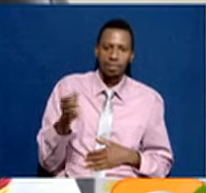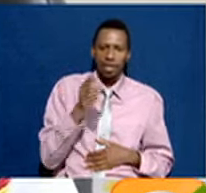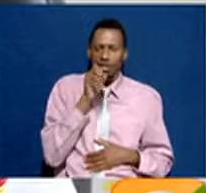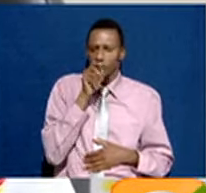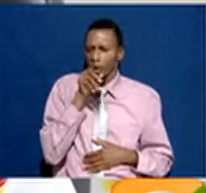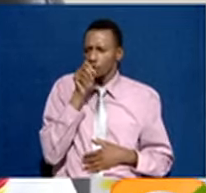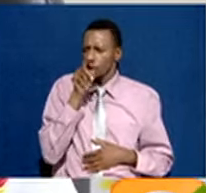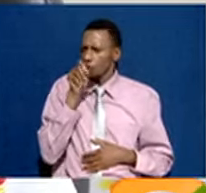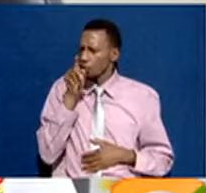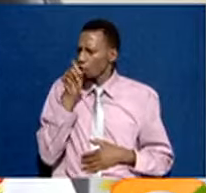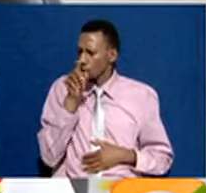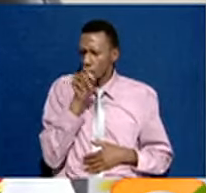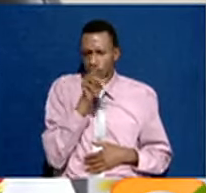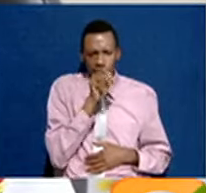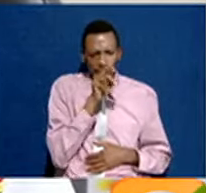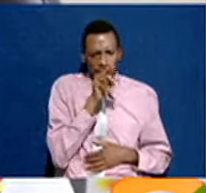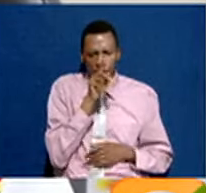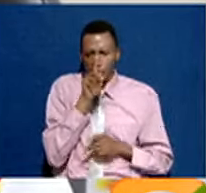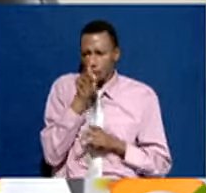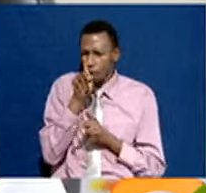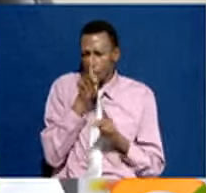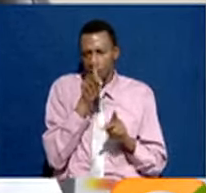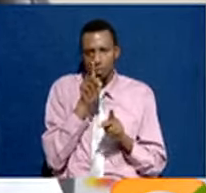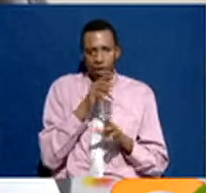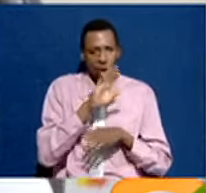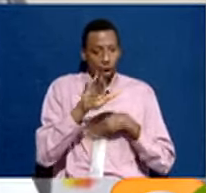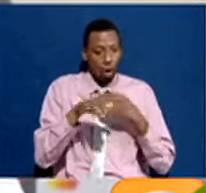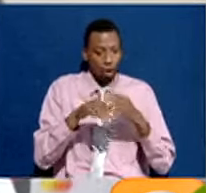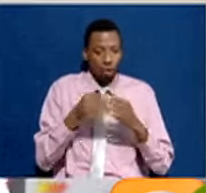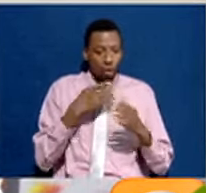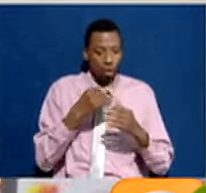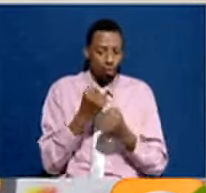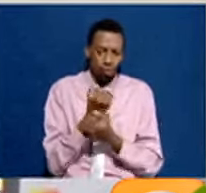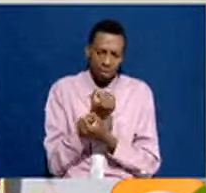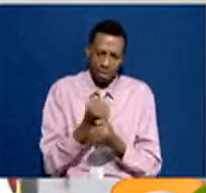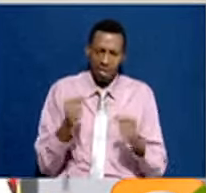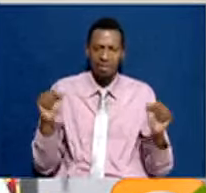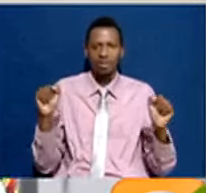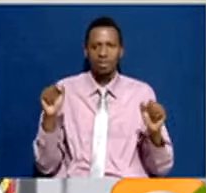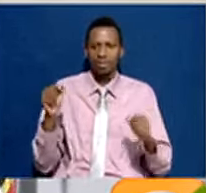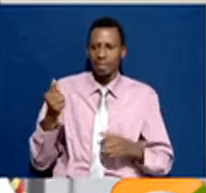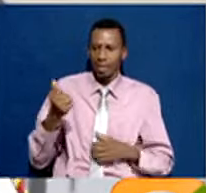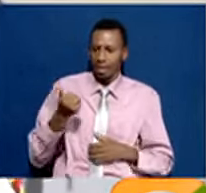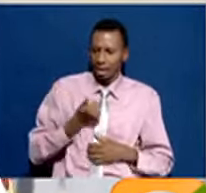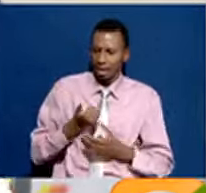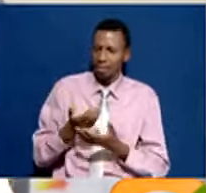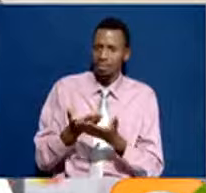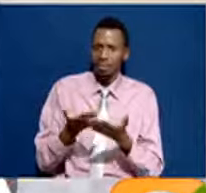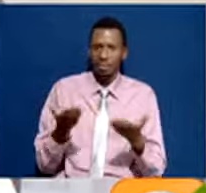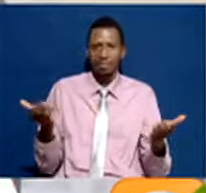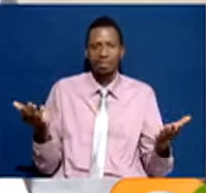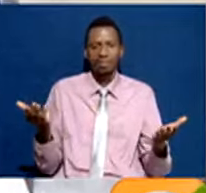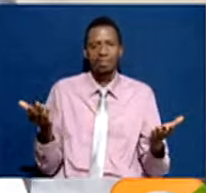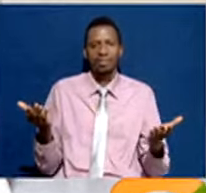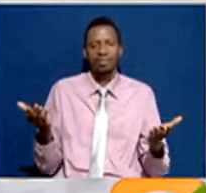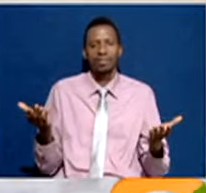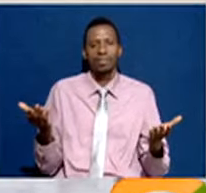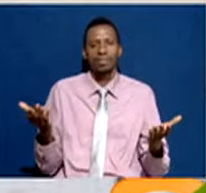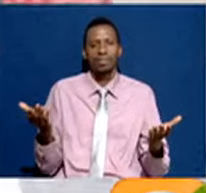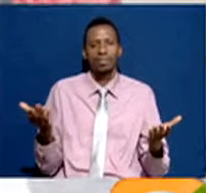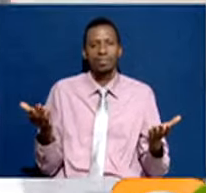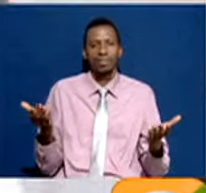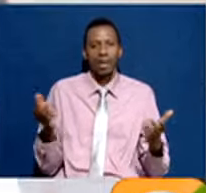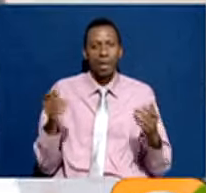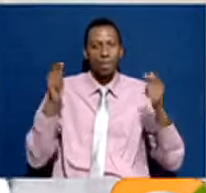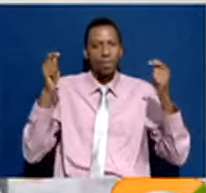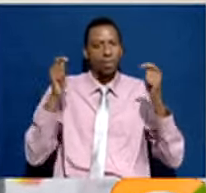shouting all over. And for us to save the situation so that the girls could not go out of their way, we had